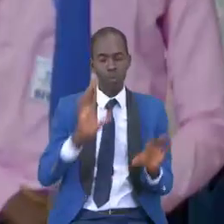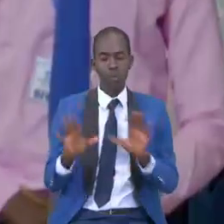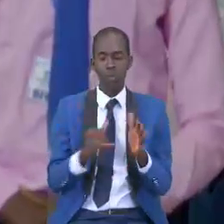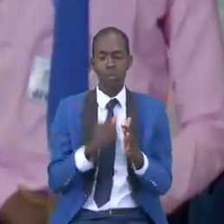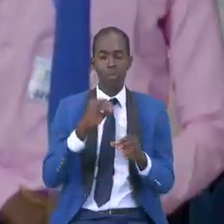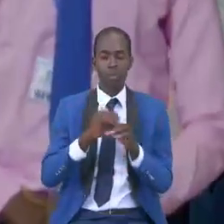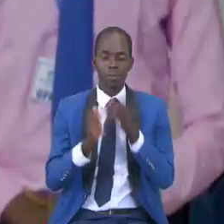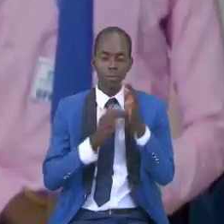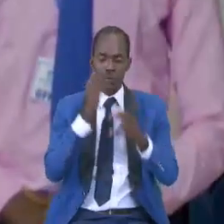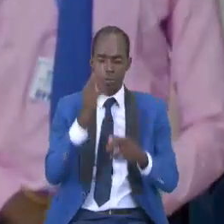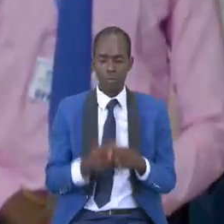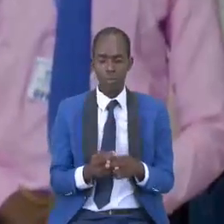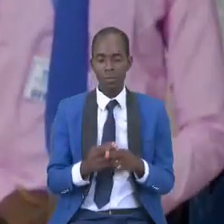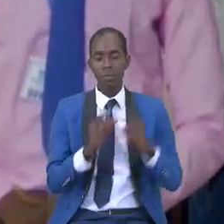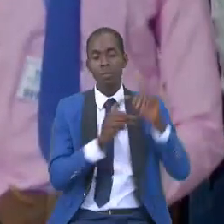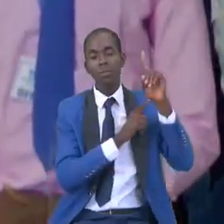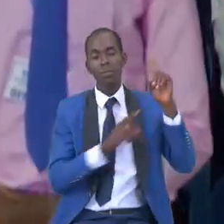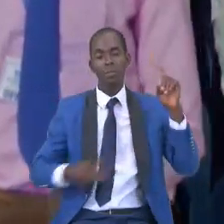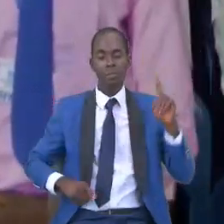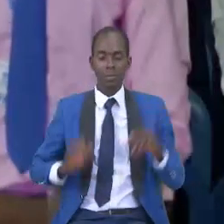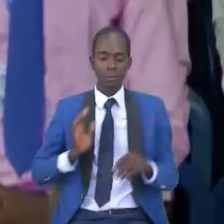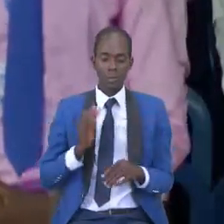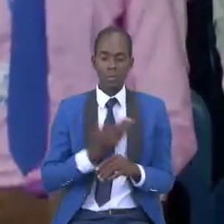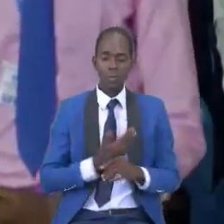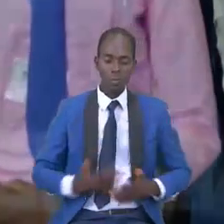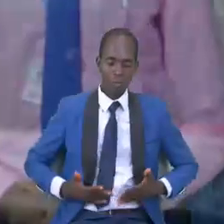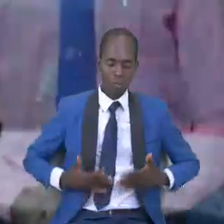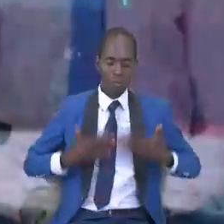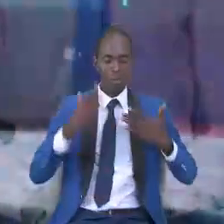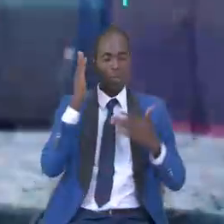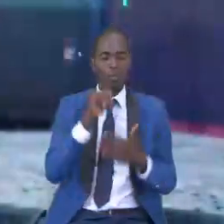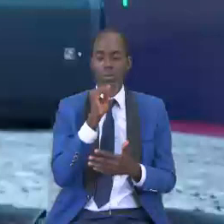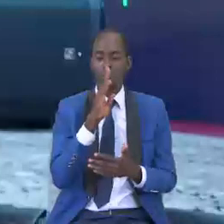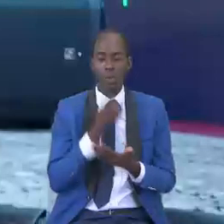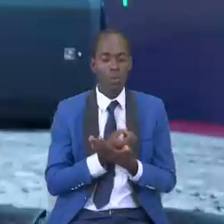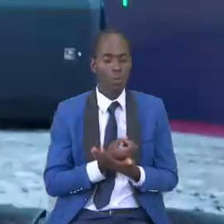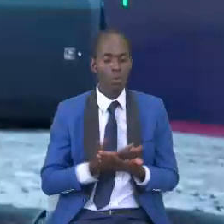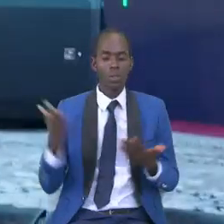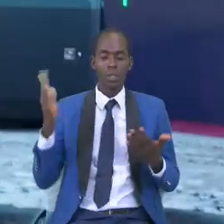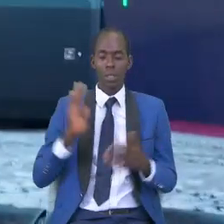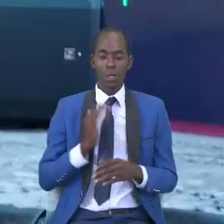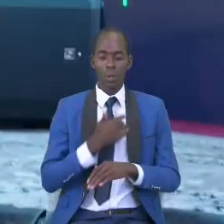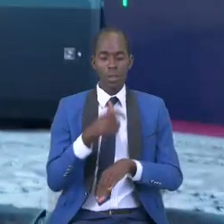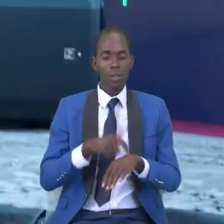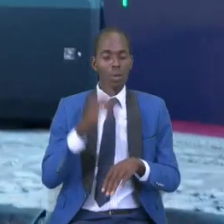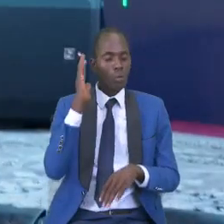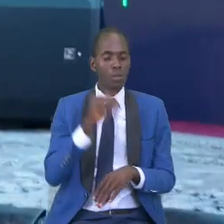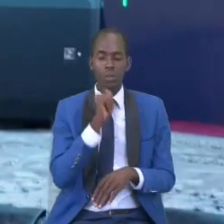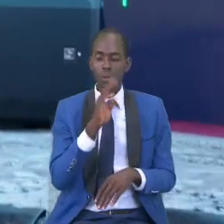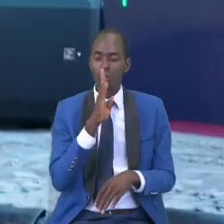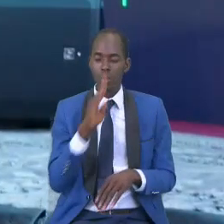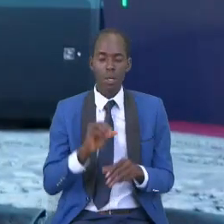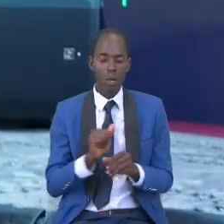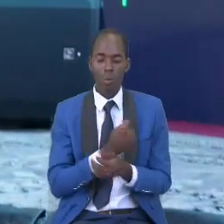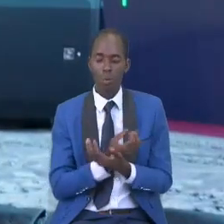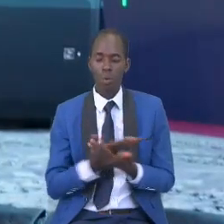Amen. Lord, our lives will not be wasted. Our time will not be wasted.